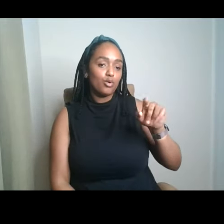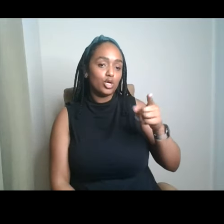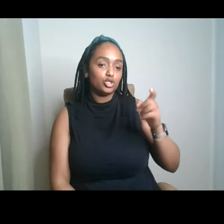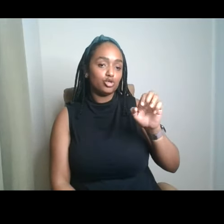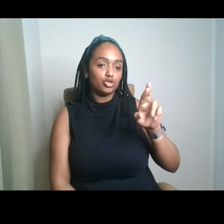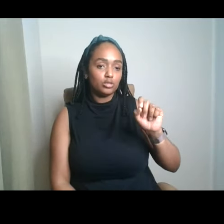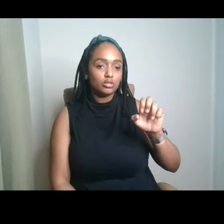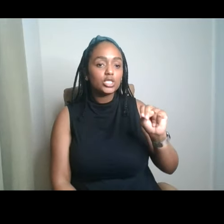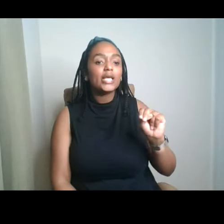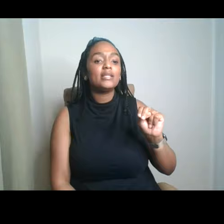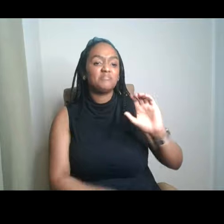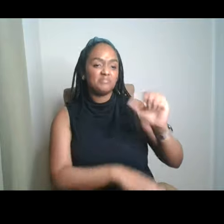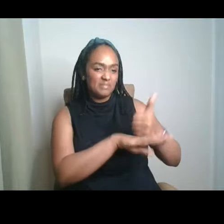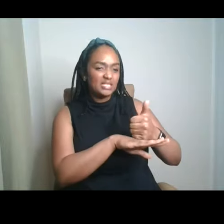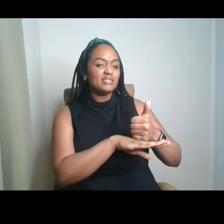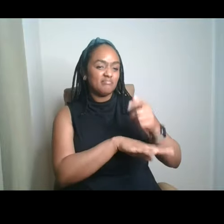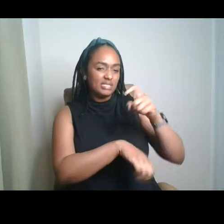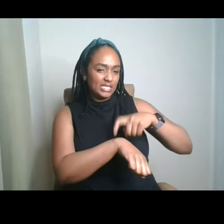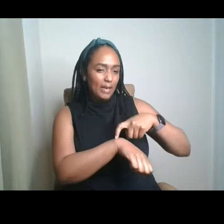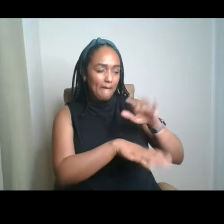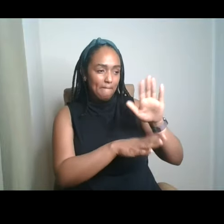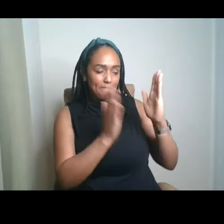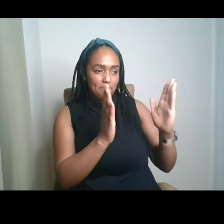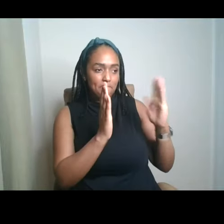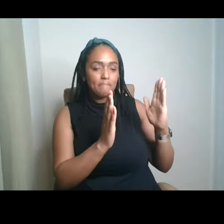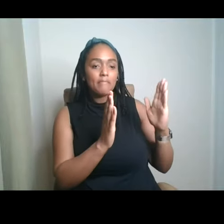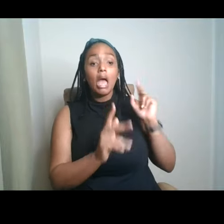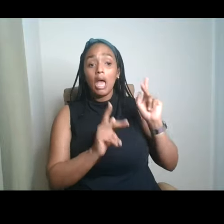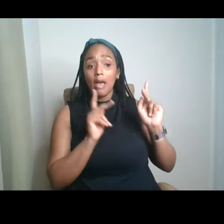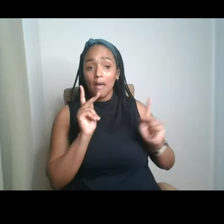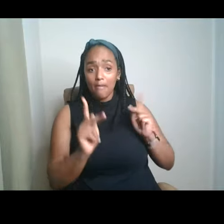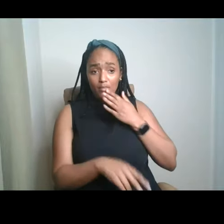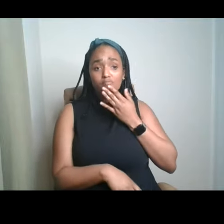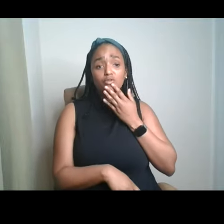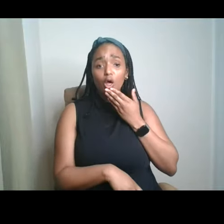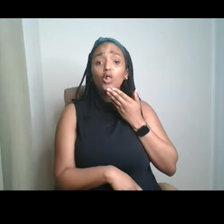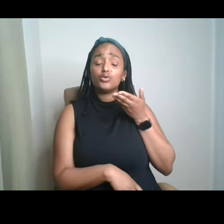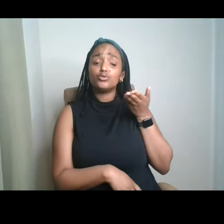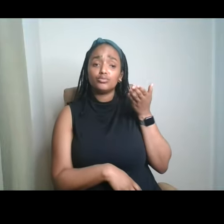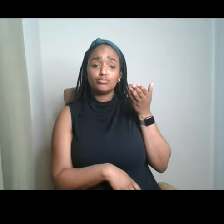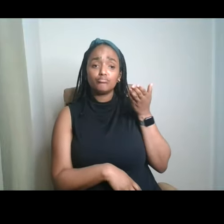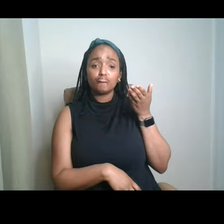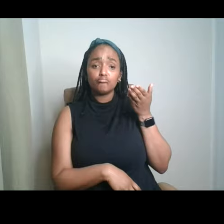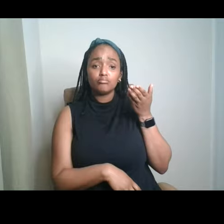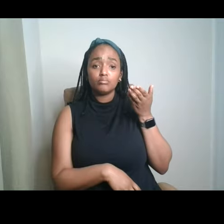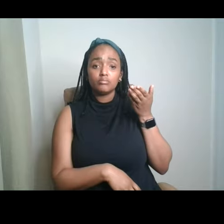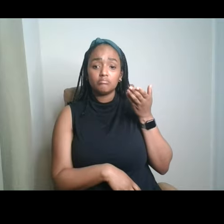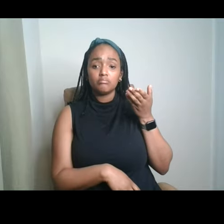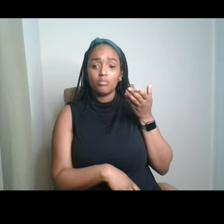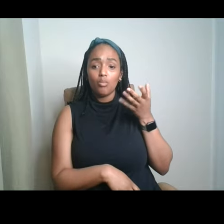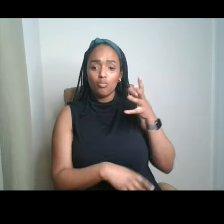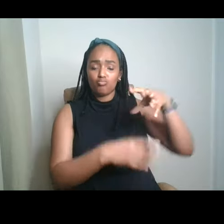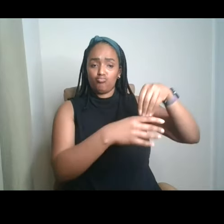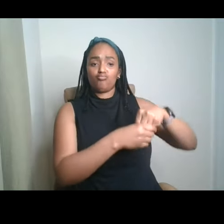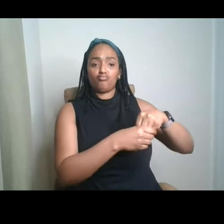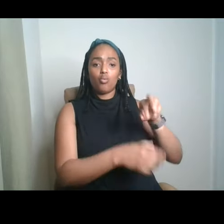there's a lot of back and forth between, you know, if people of color were actually, you know, of royalty during that time, and if that really